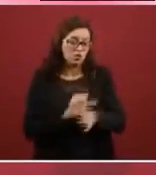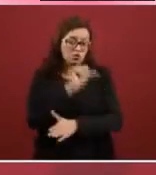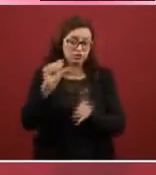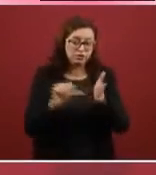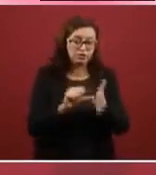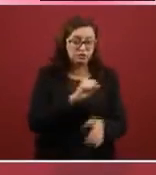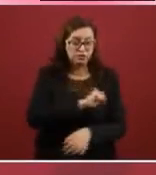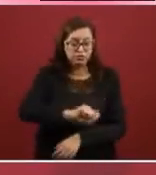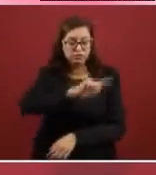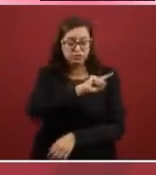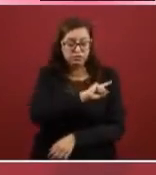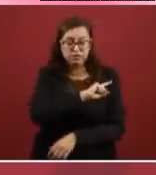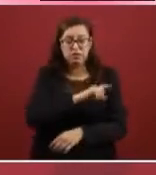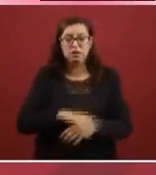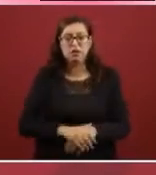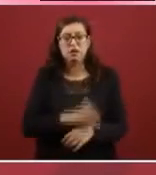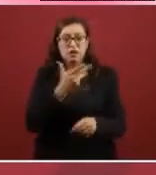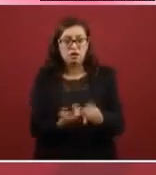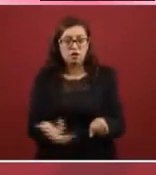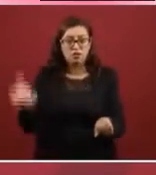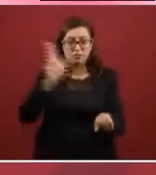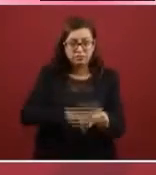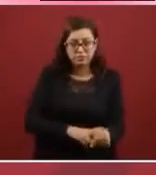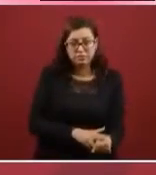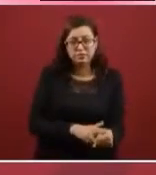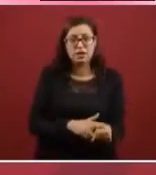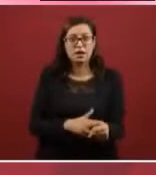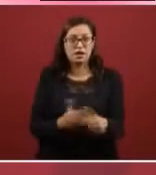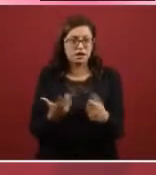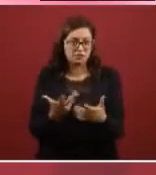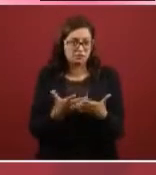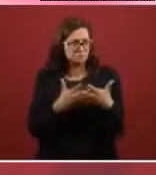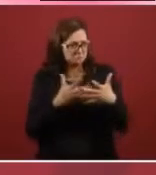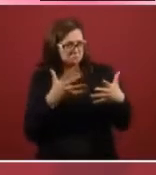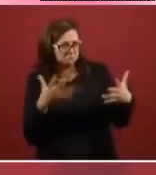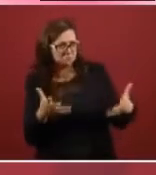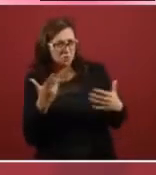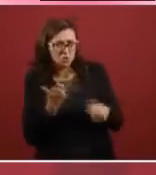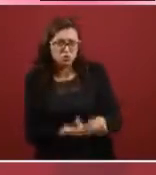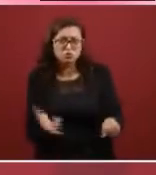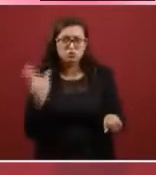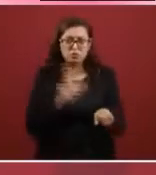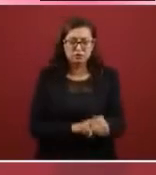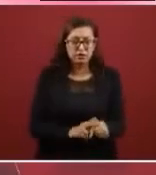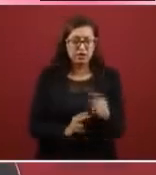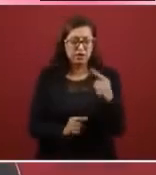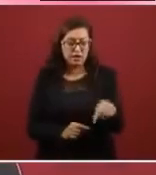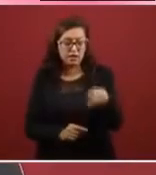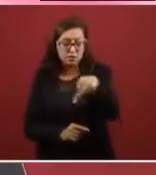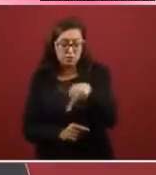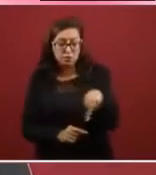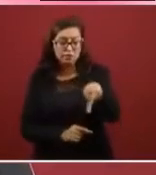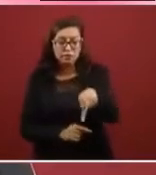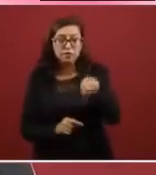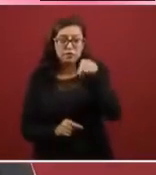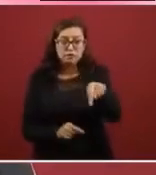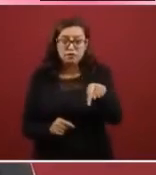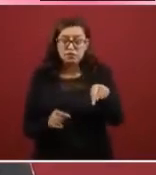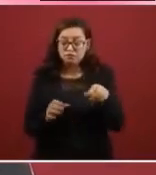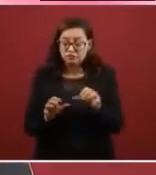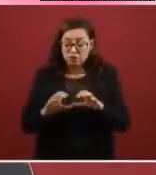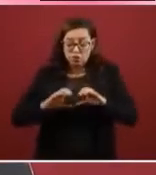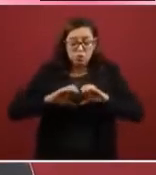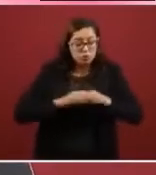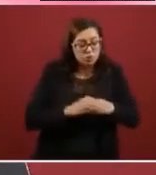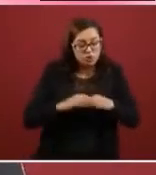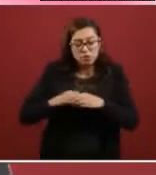health centers from hospital, hospital para atender in order to toda attend la región. To the regions.